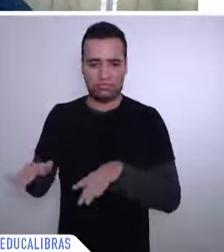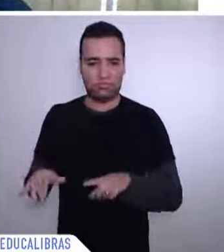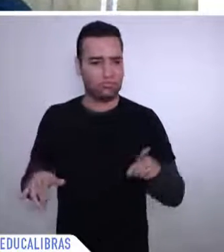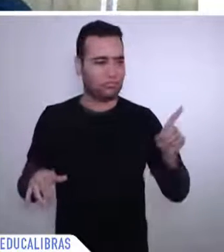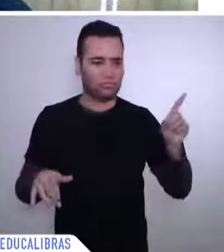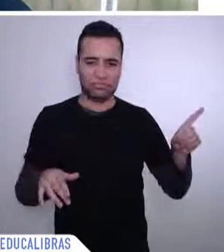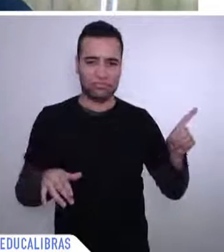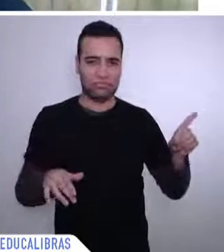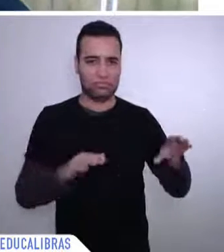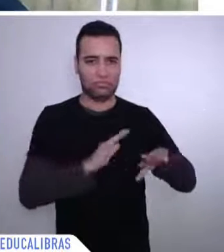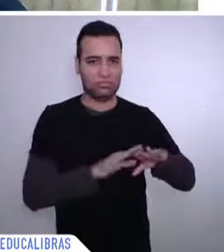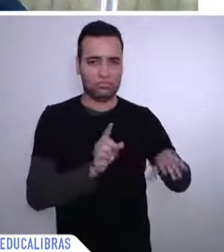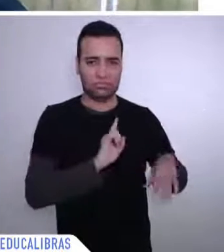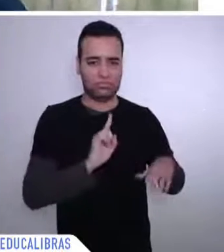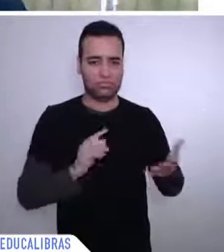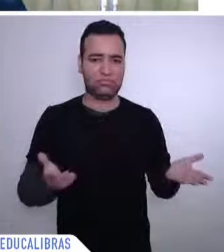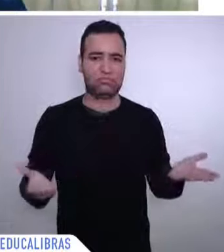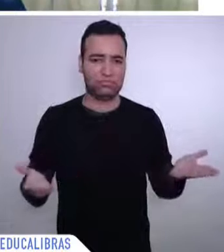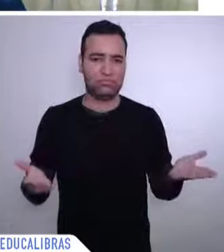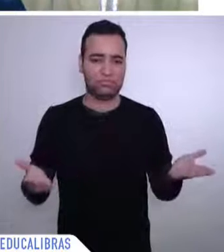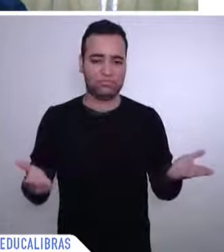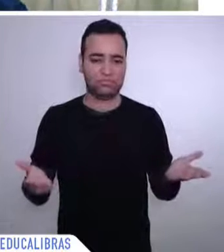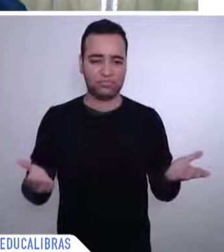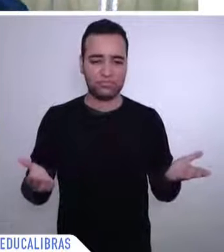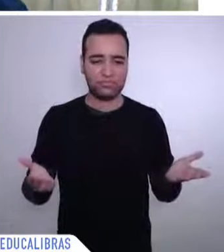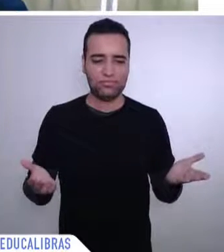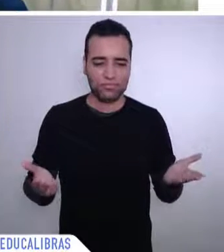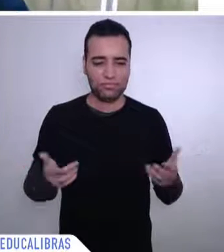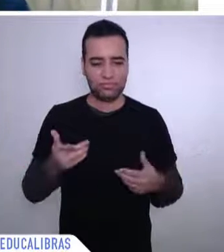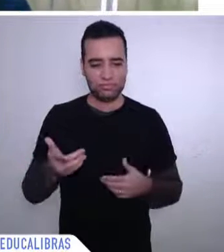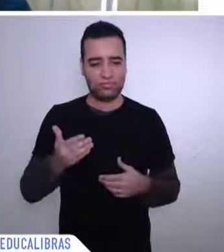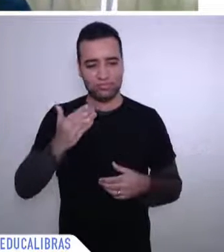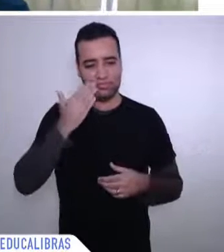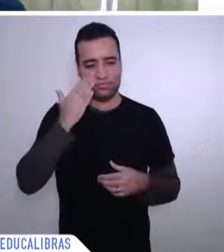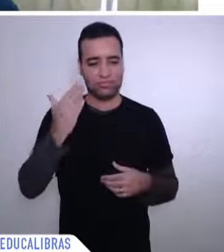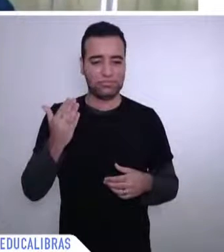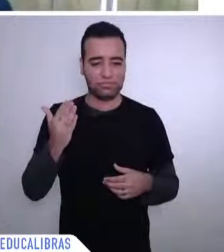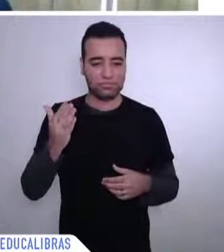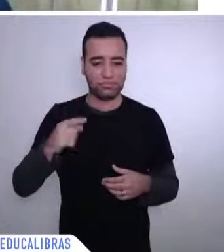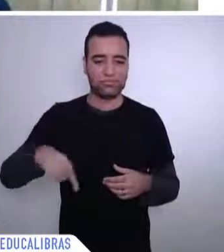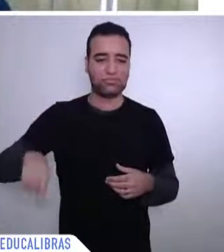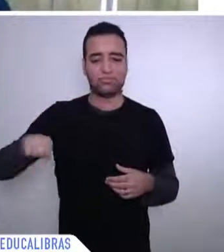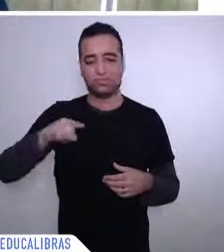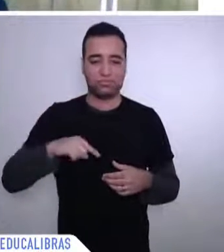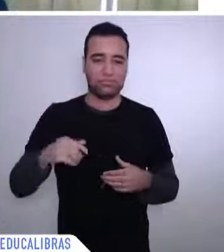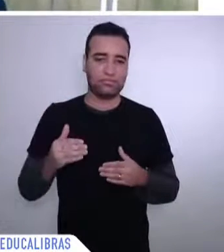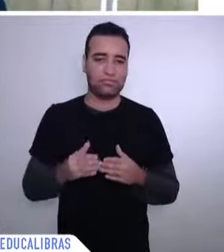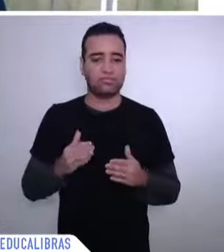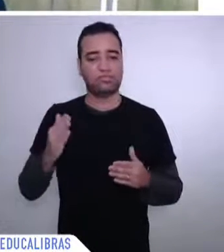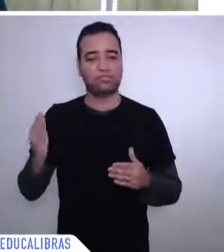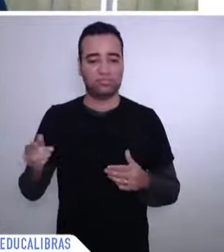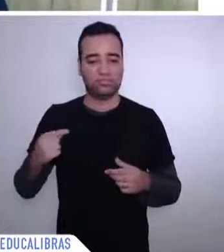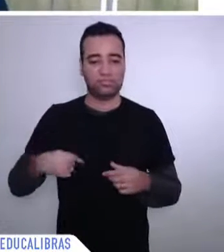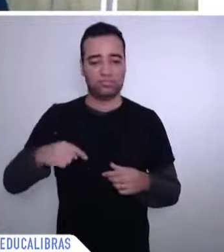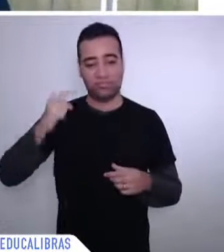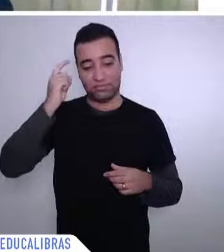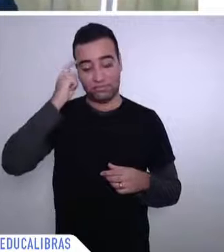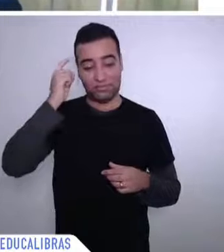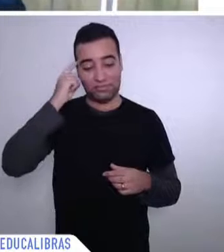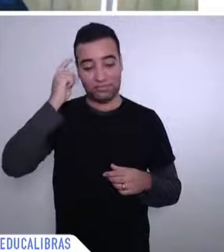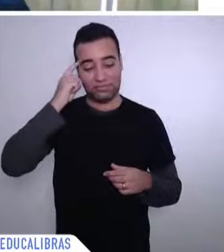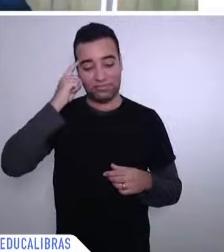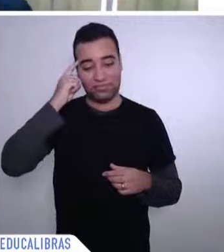be ended with. And the relationship cannot only be fair for those who